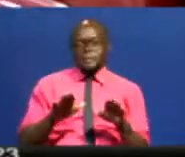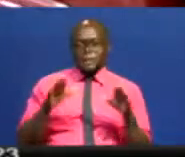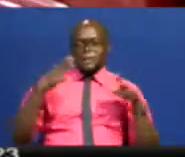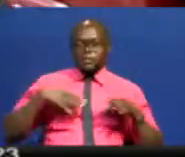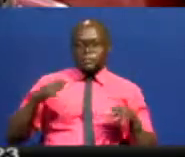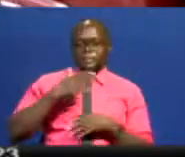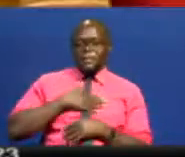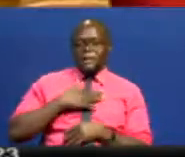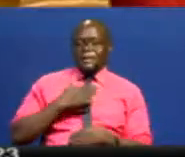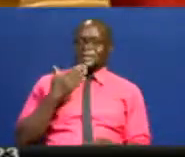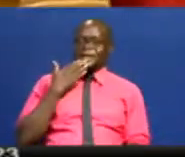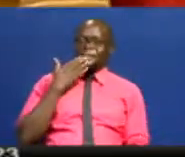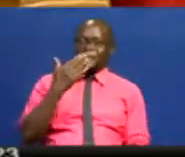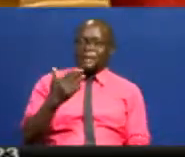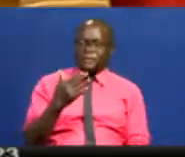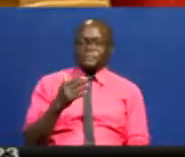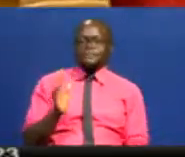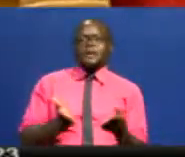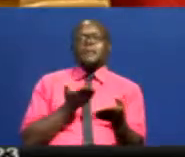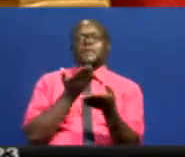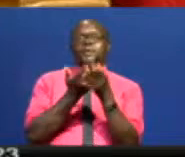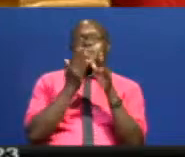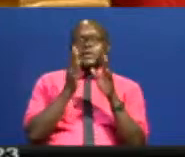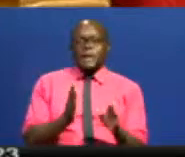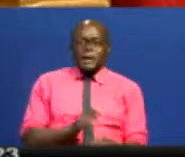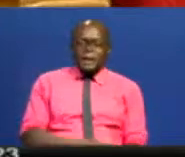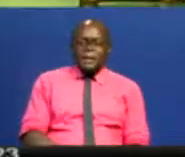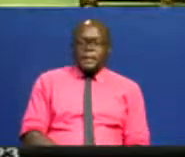people. Thank you, Mr. Speaker. Mover.